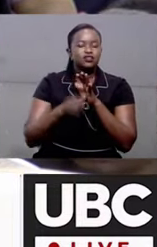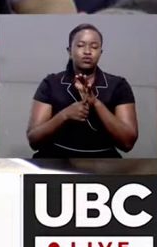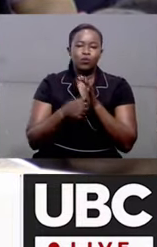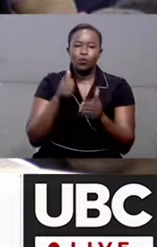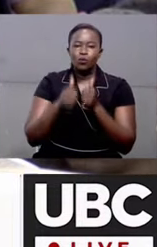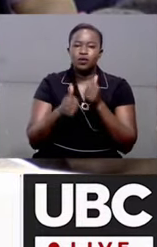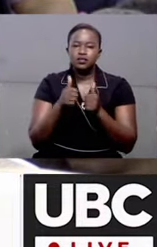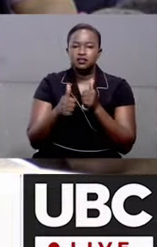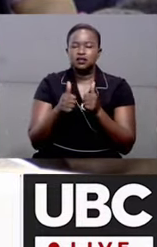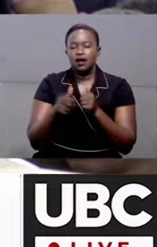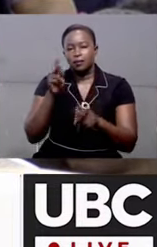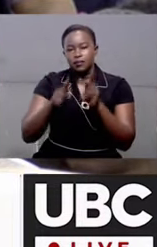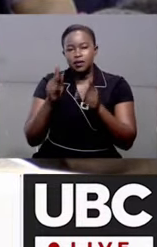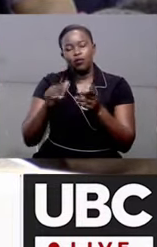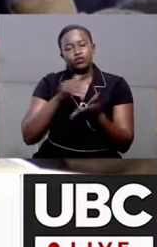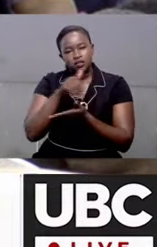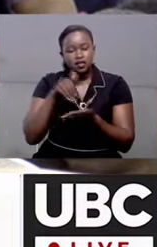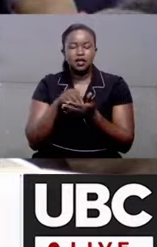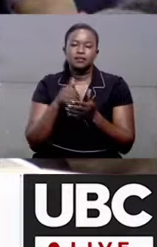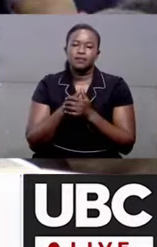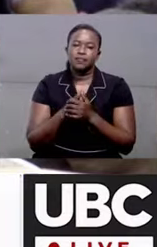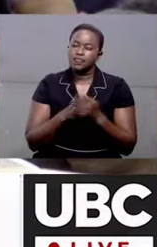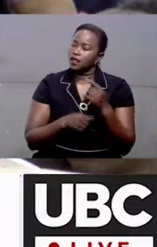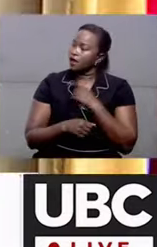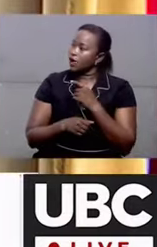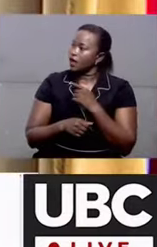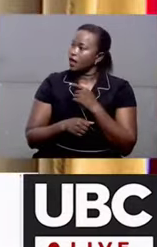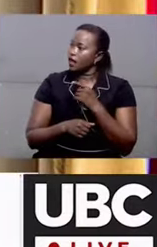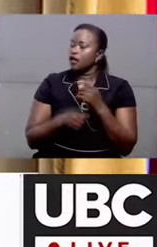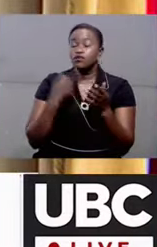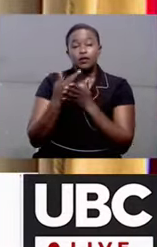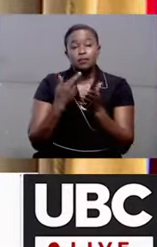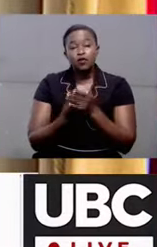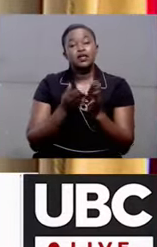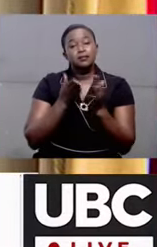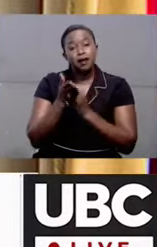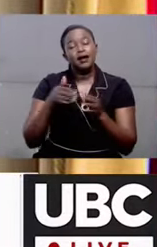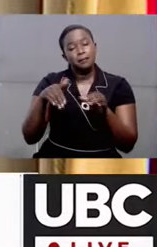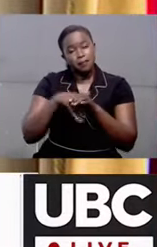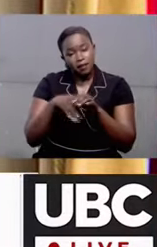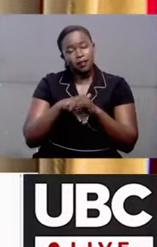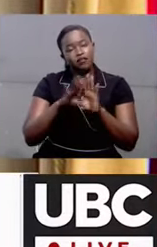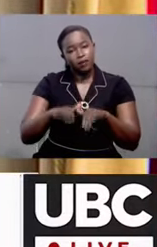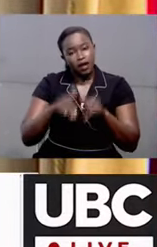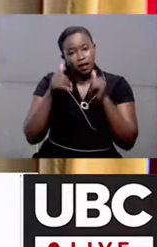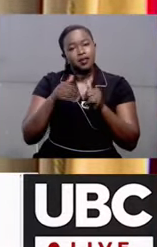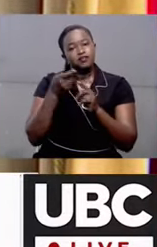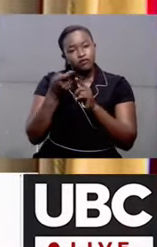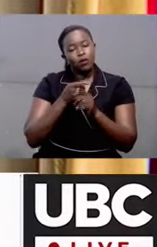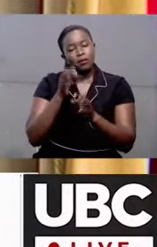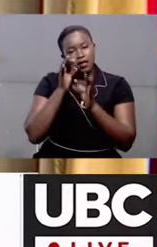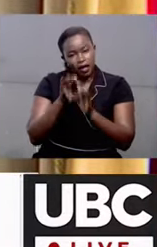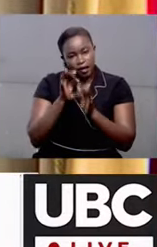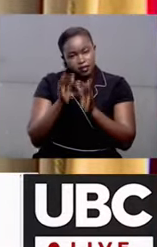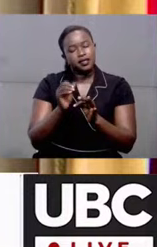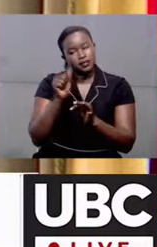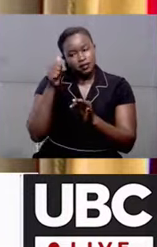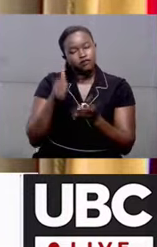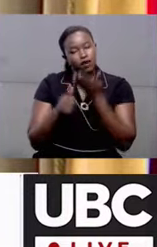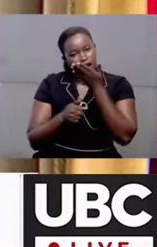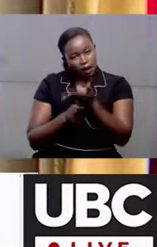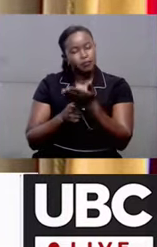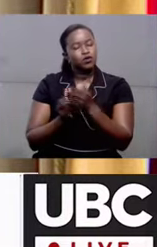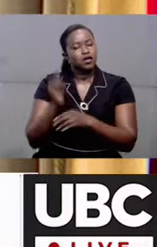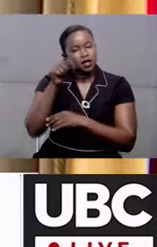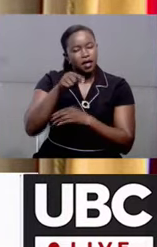a media report. It is reported by the Member of Parliament of Nakasa K. And he was there. He